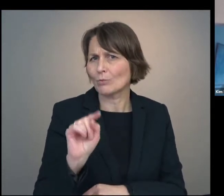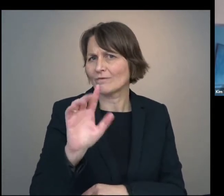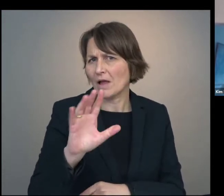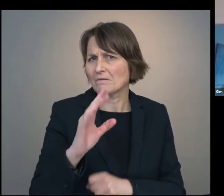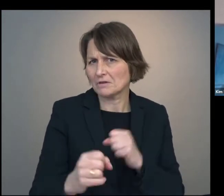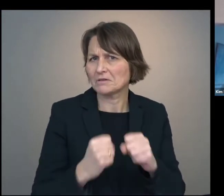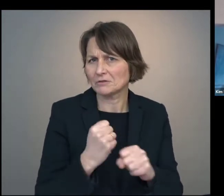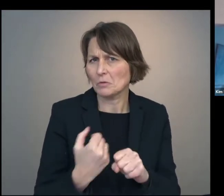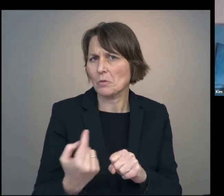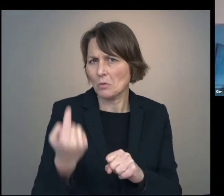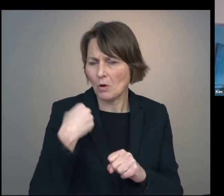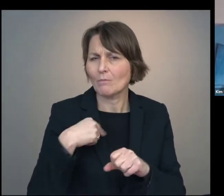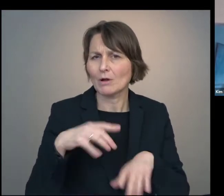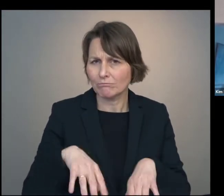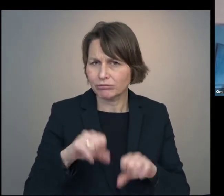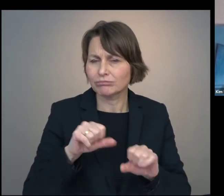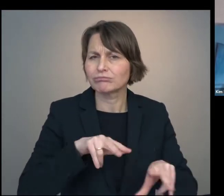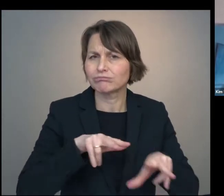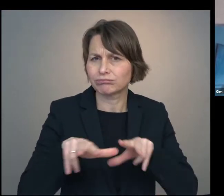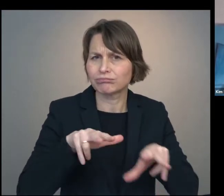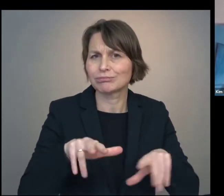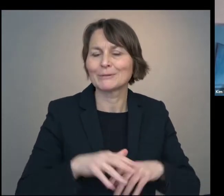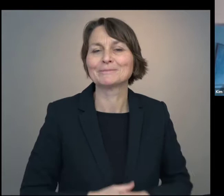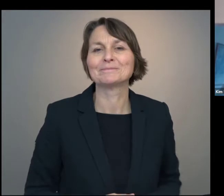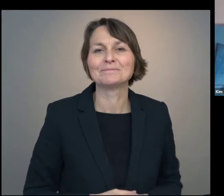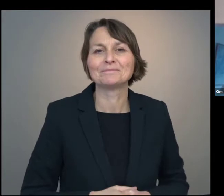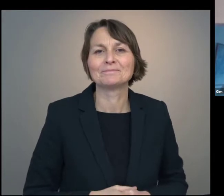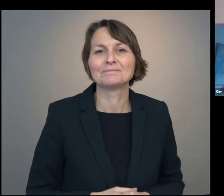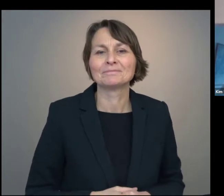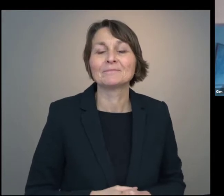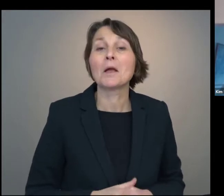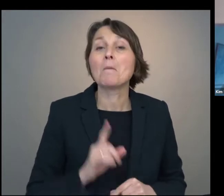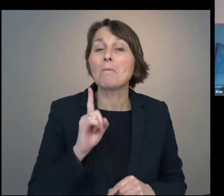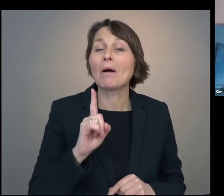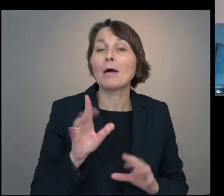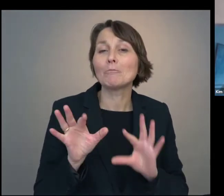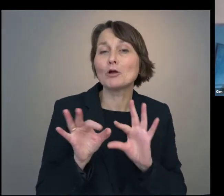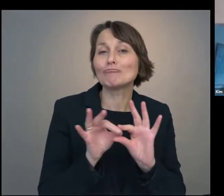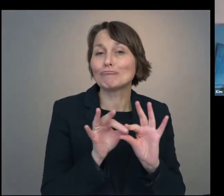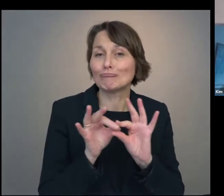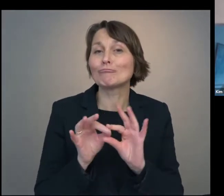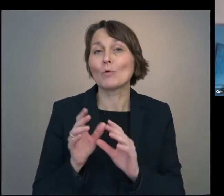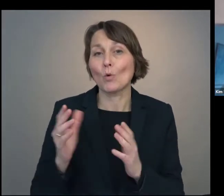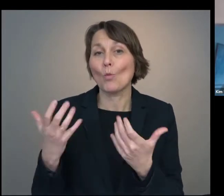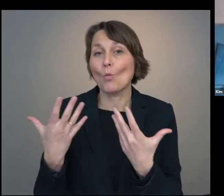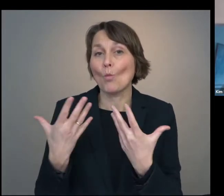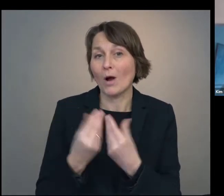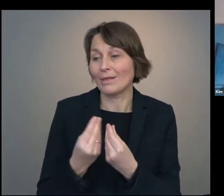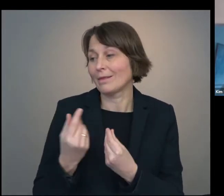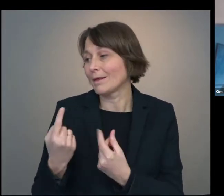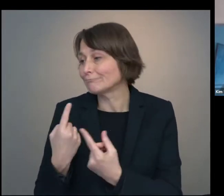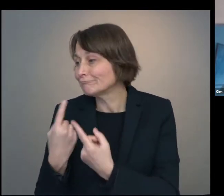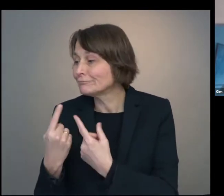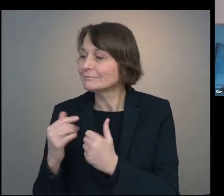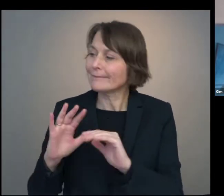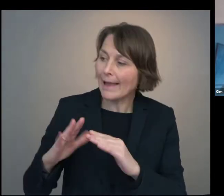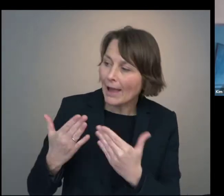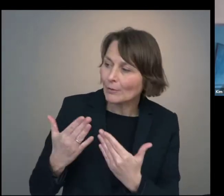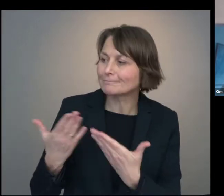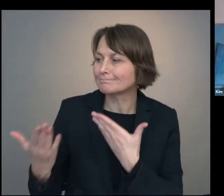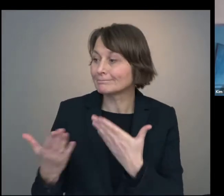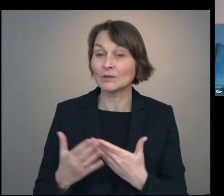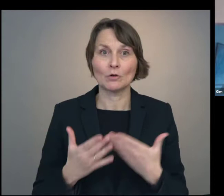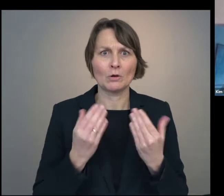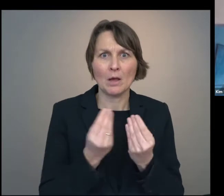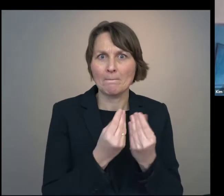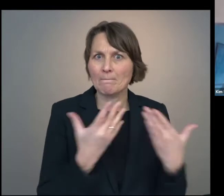ago. It's obviously been done in collaboration with Niels, and many of